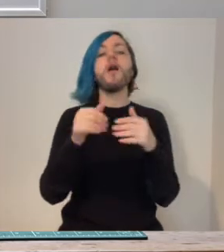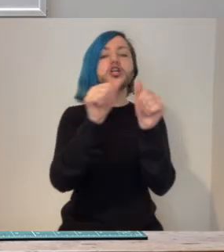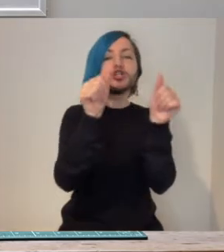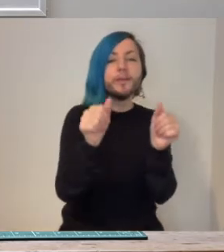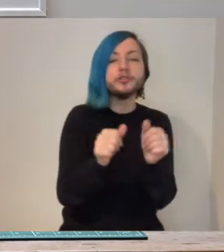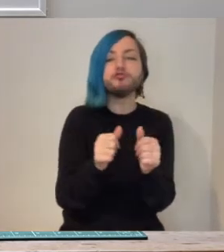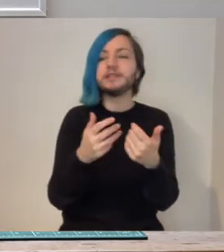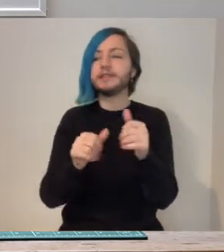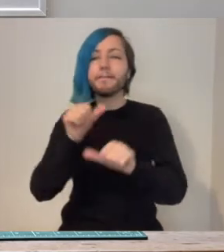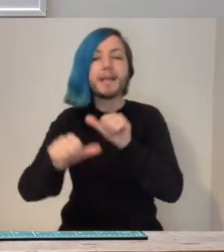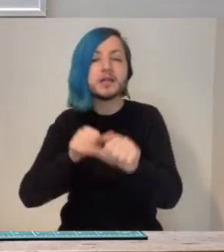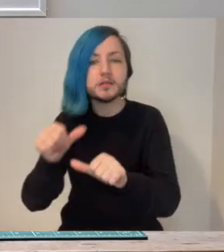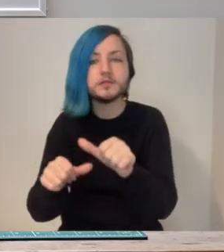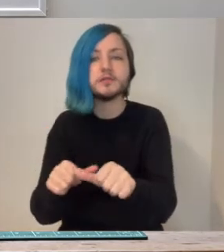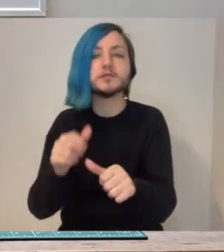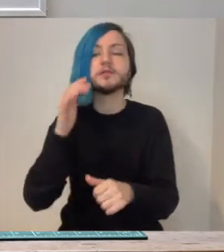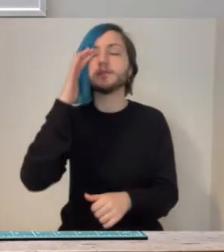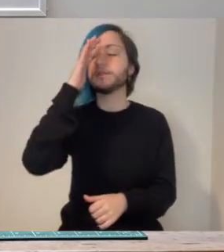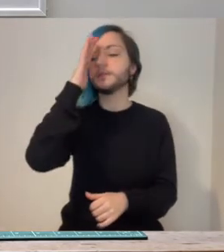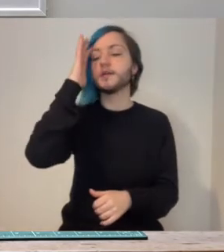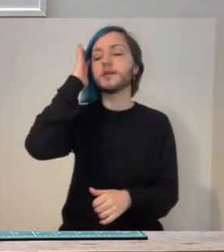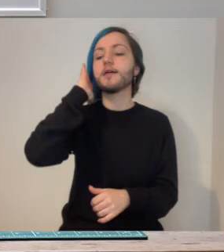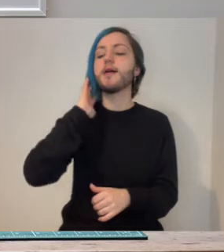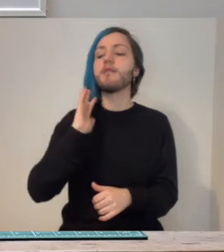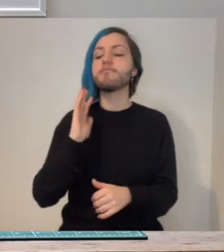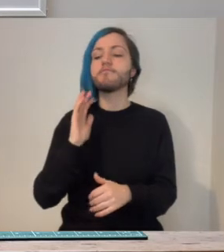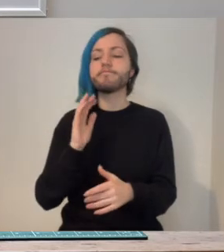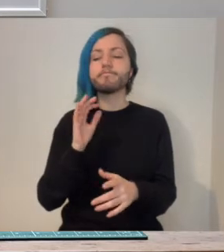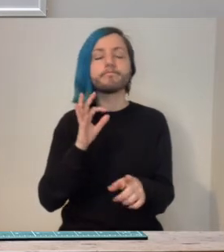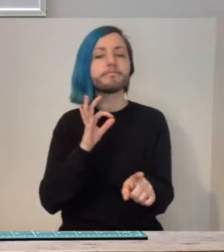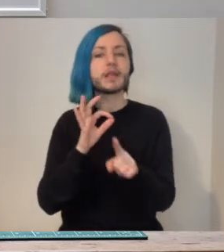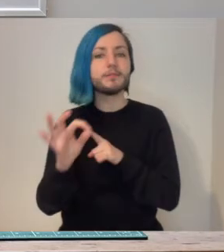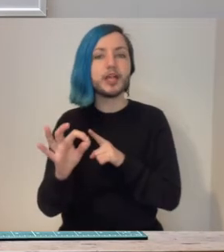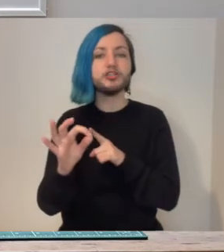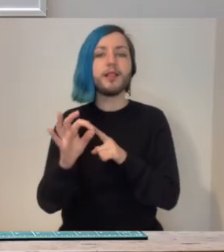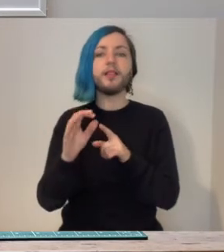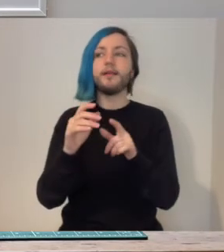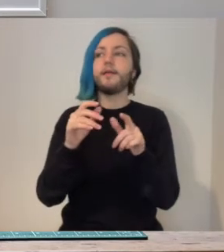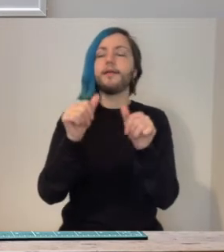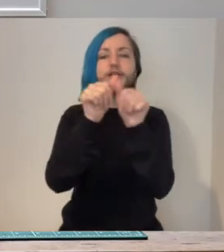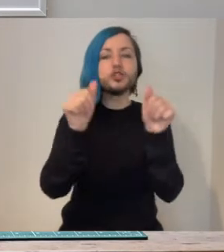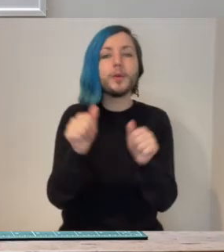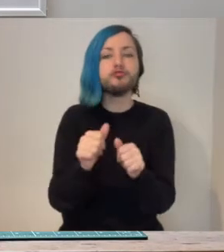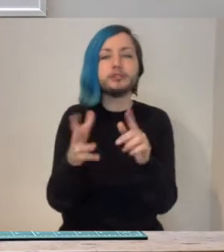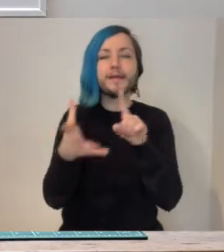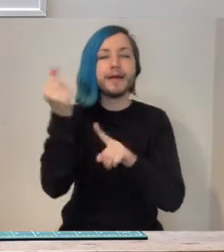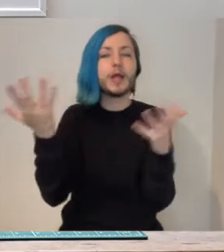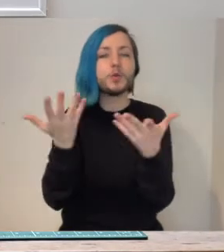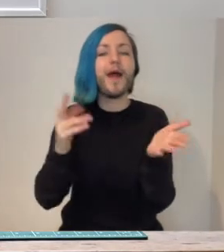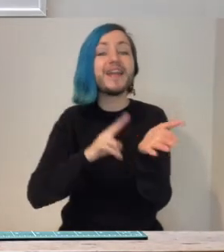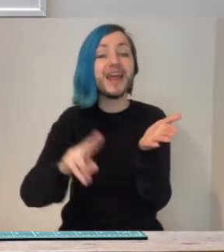in geometry and pattern making. And I look a lot into the geometry